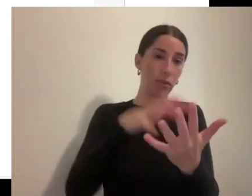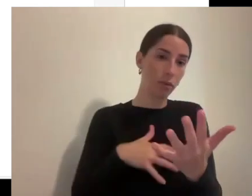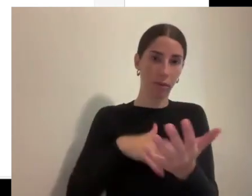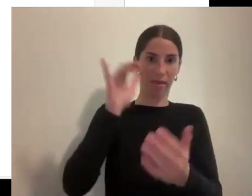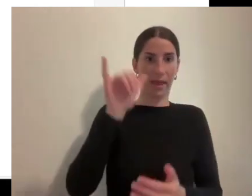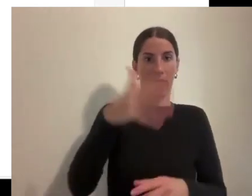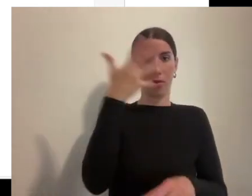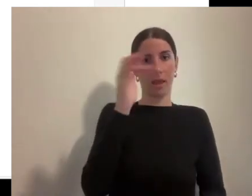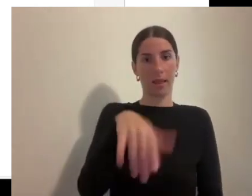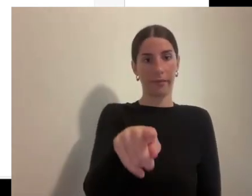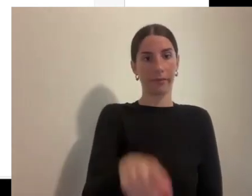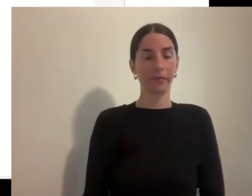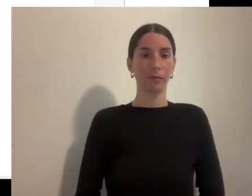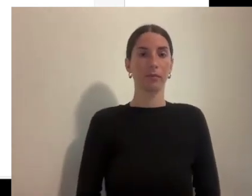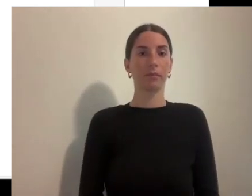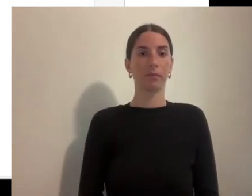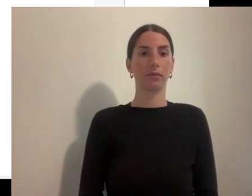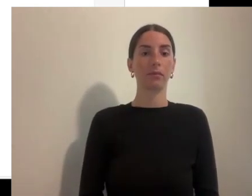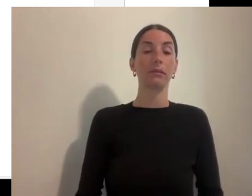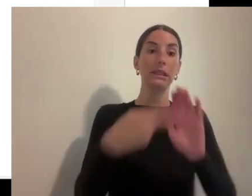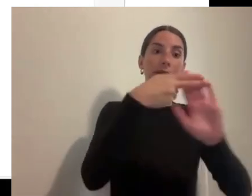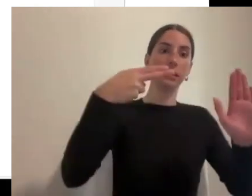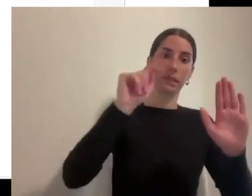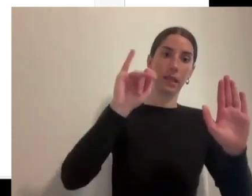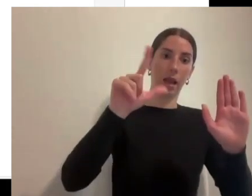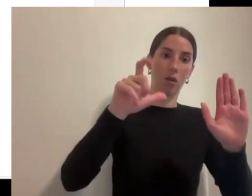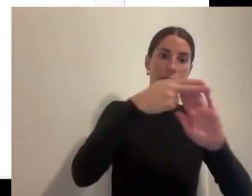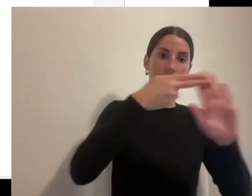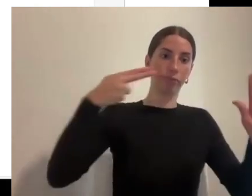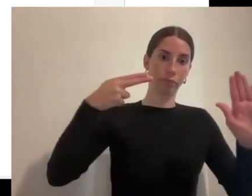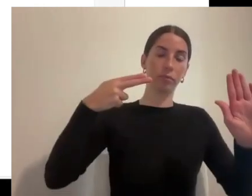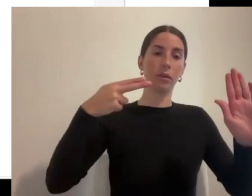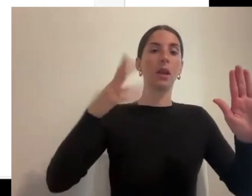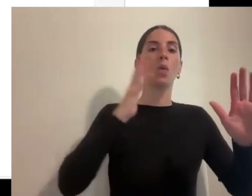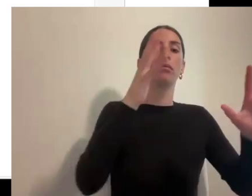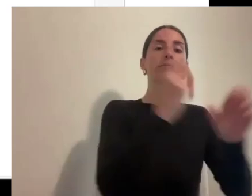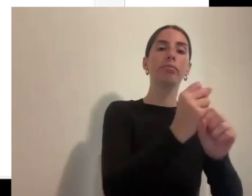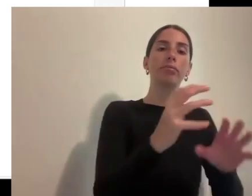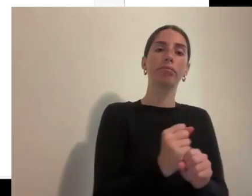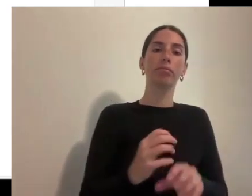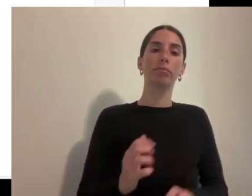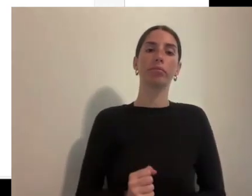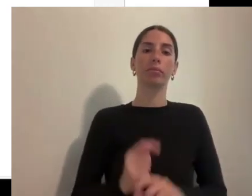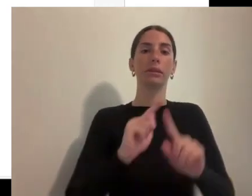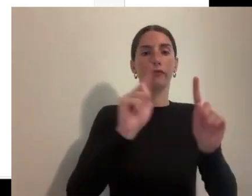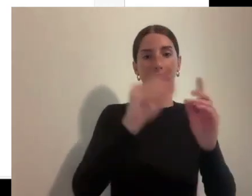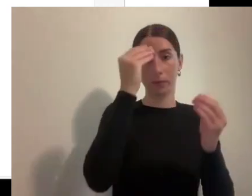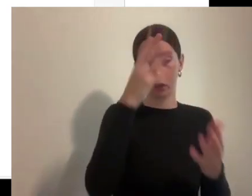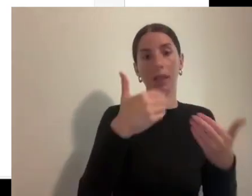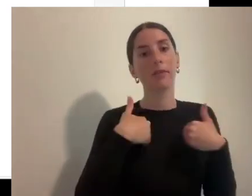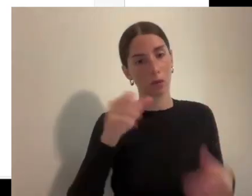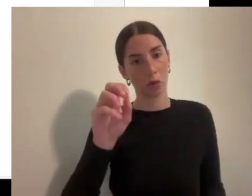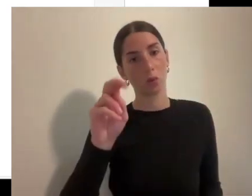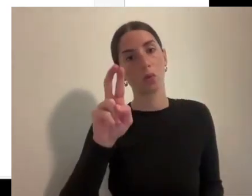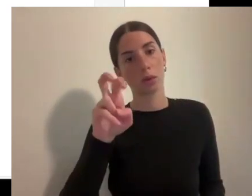this, right? So it starts with the title, and then it classifies the information like this. There are sources here,